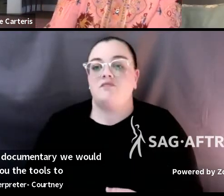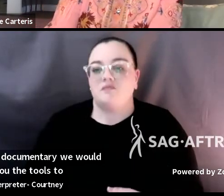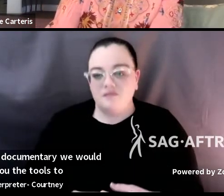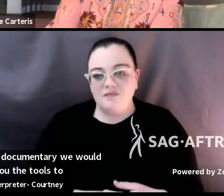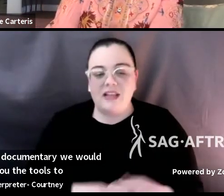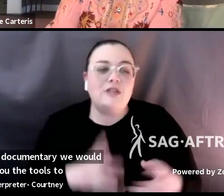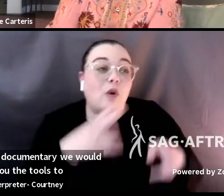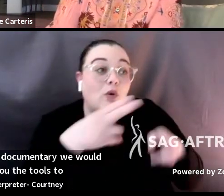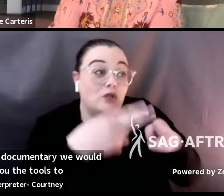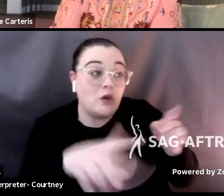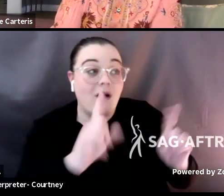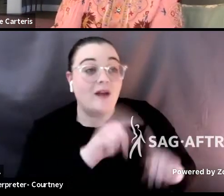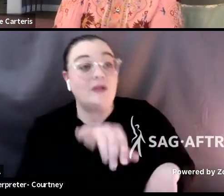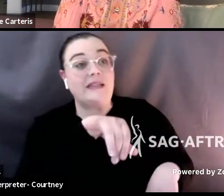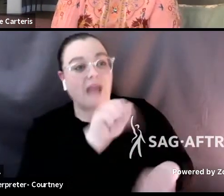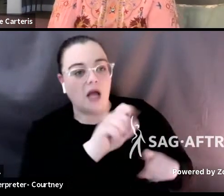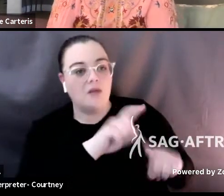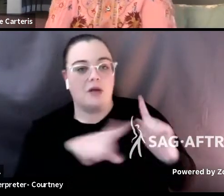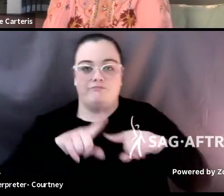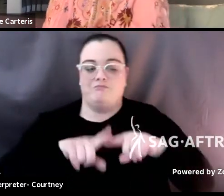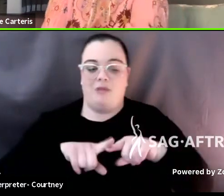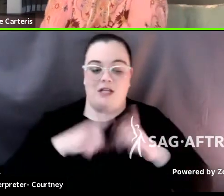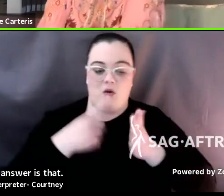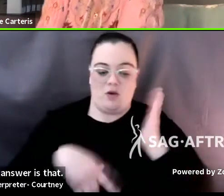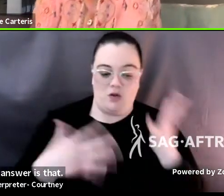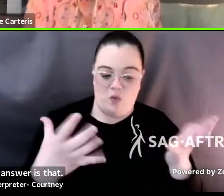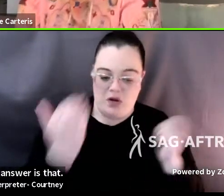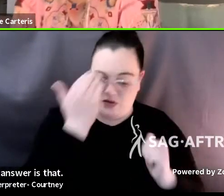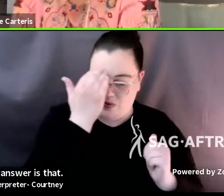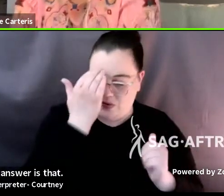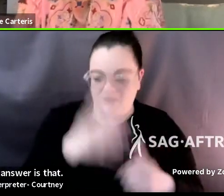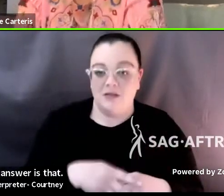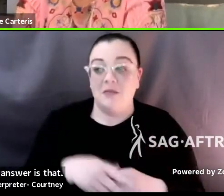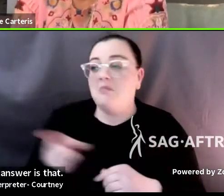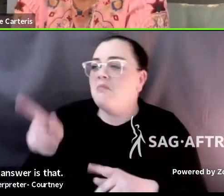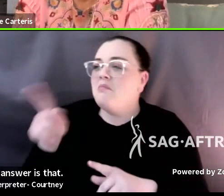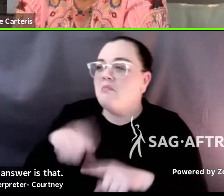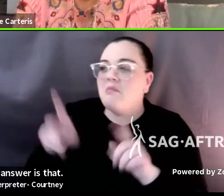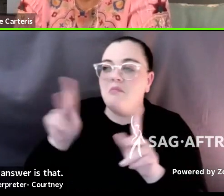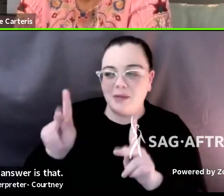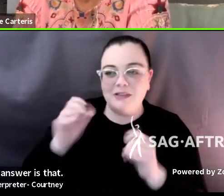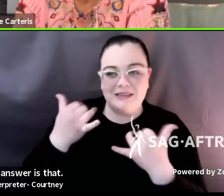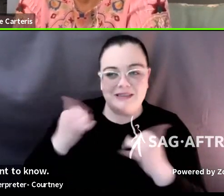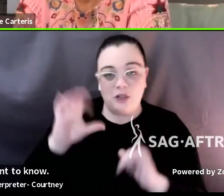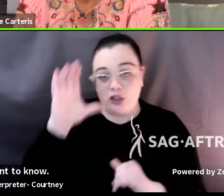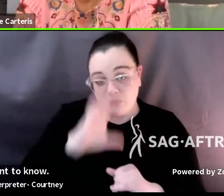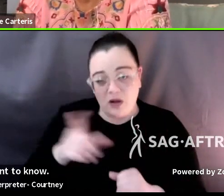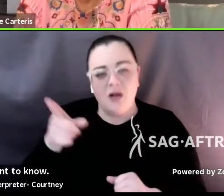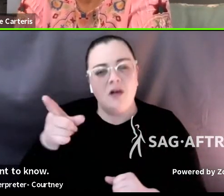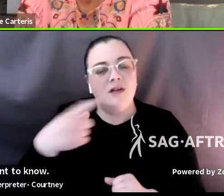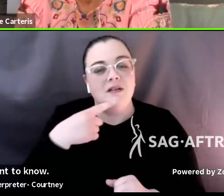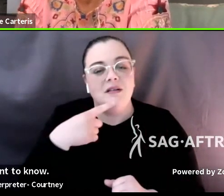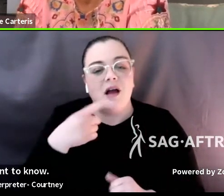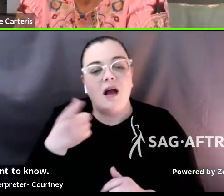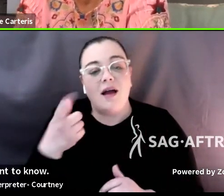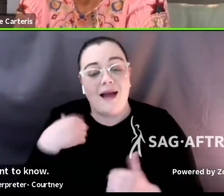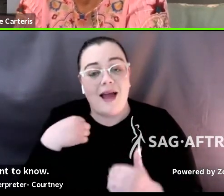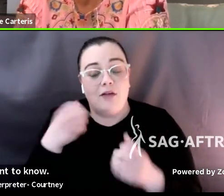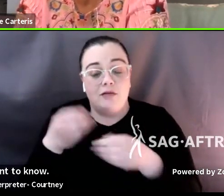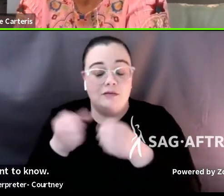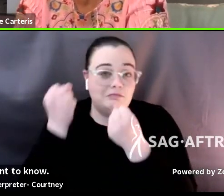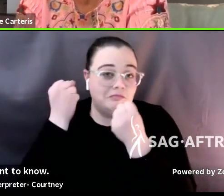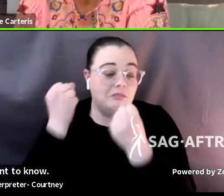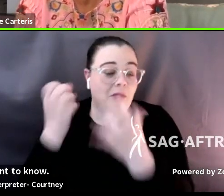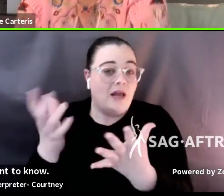Just depends on what you want to know. And people can still search, though. I think it's an important reminder. You're saying that there's so many people who